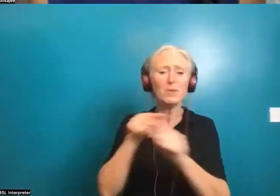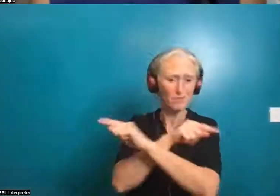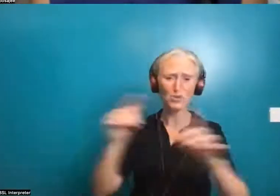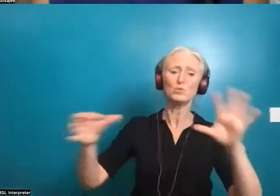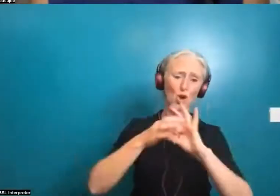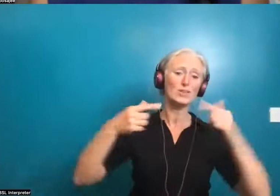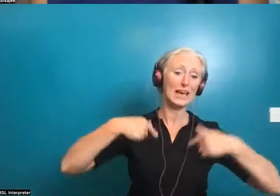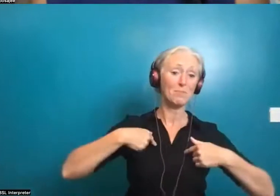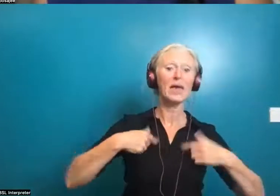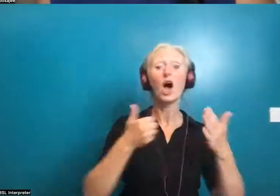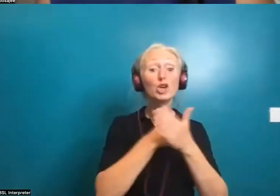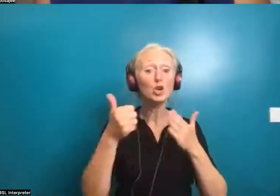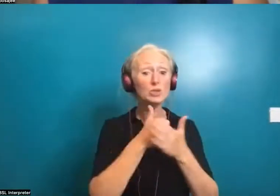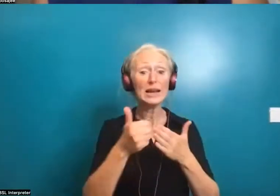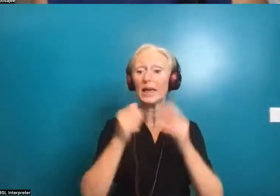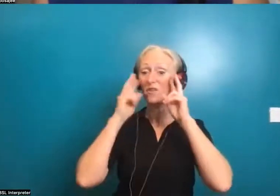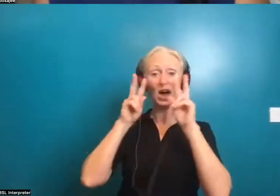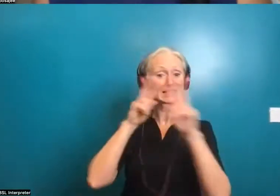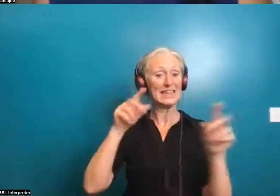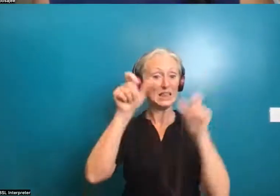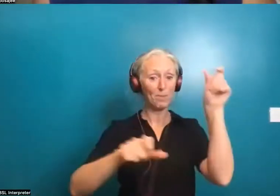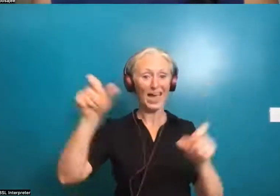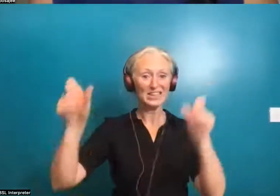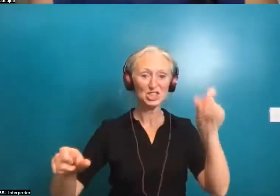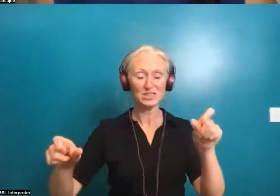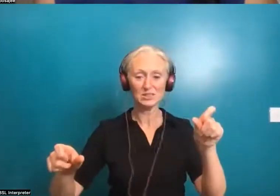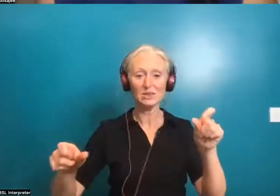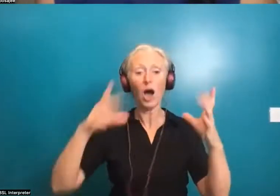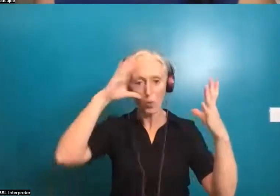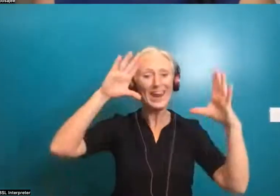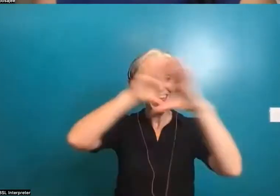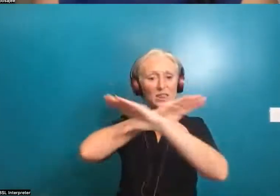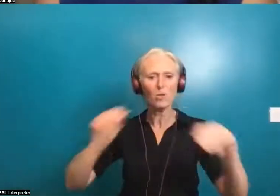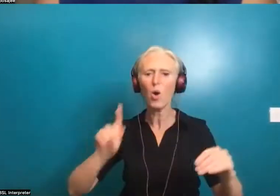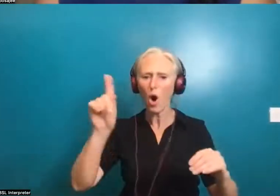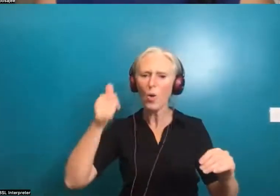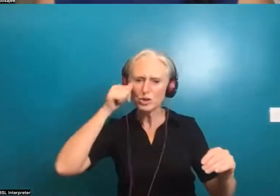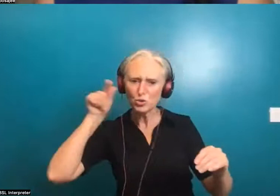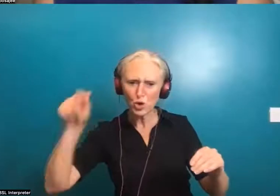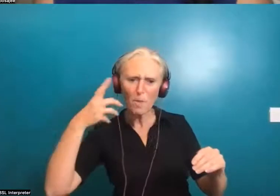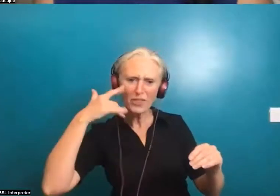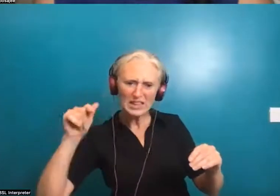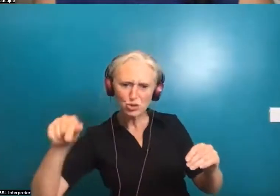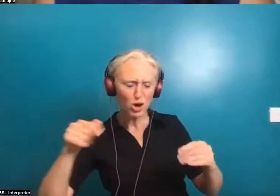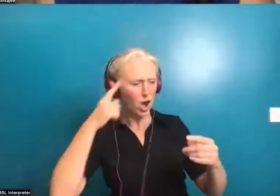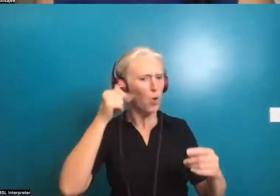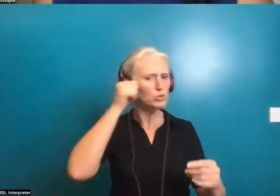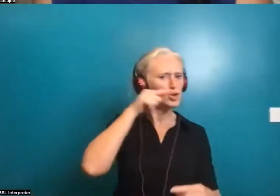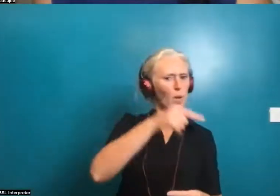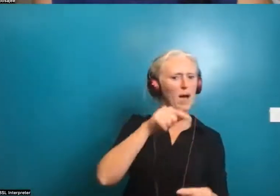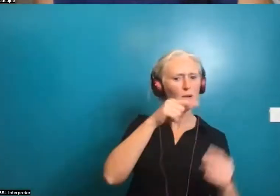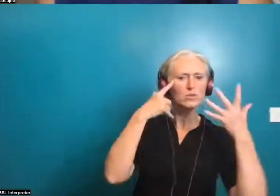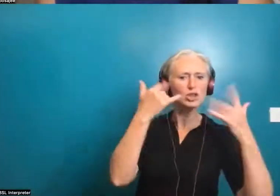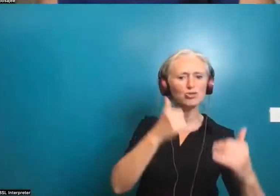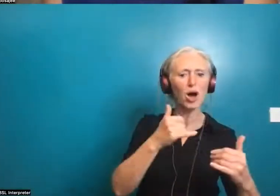see my patients in clinic, I usually tell them what's going on. That's how I do it. So when I see them in clinic is when they will